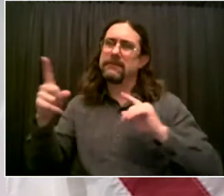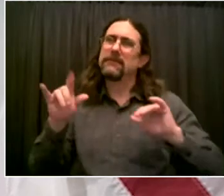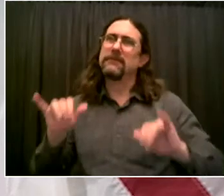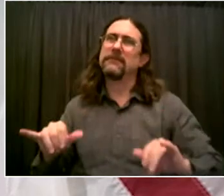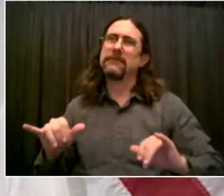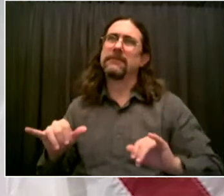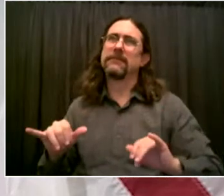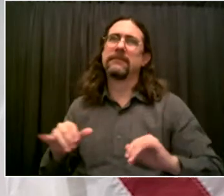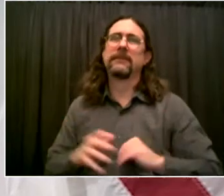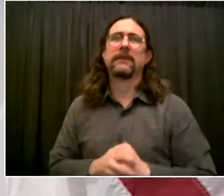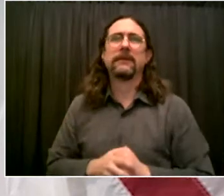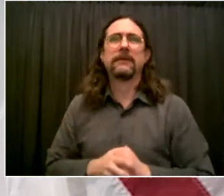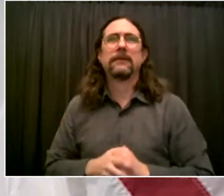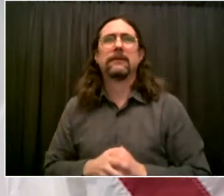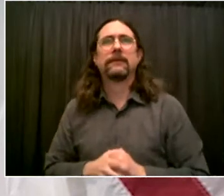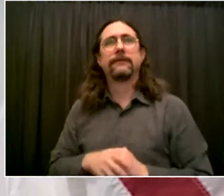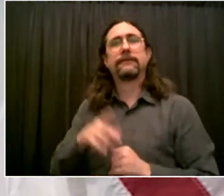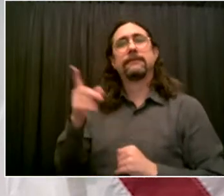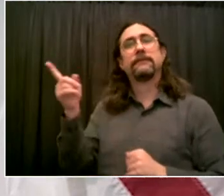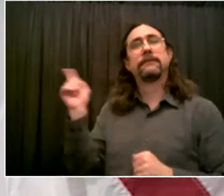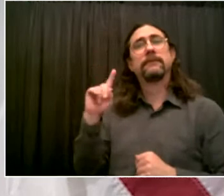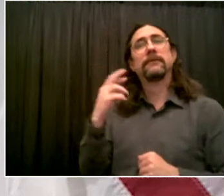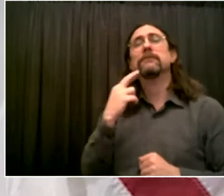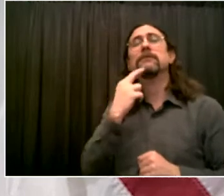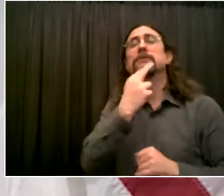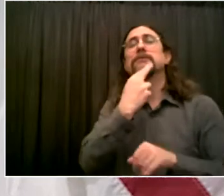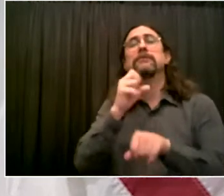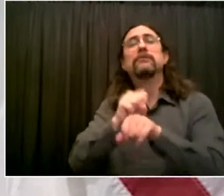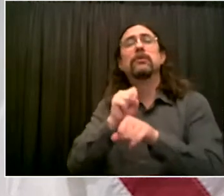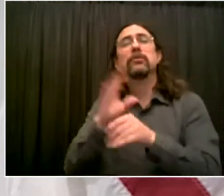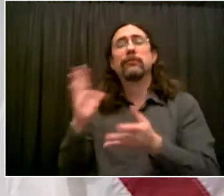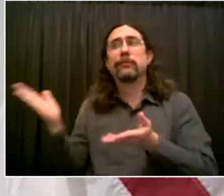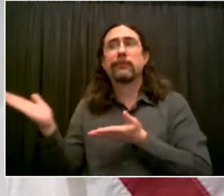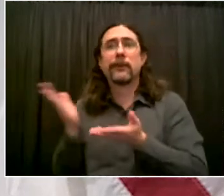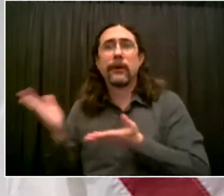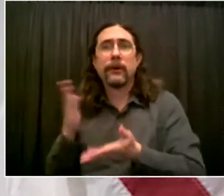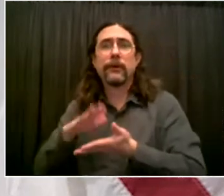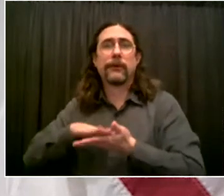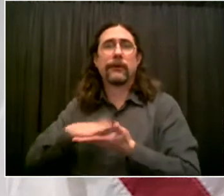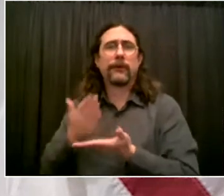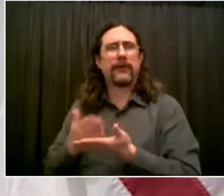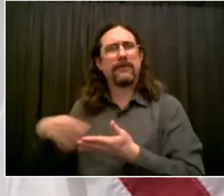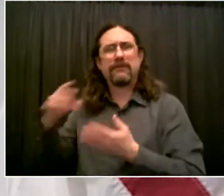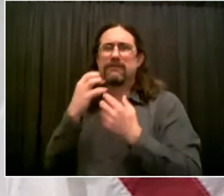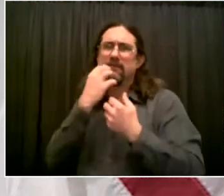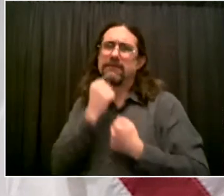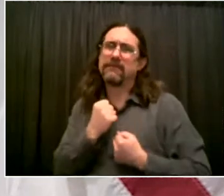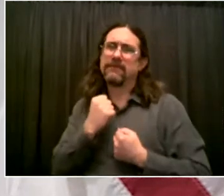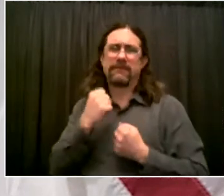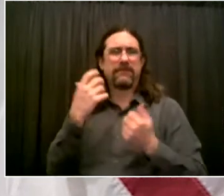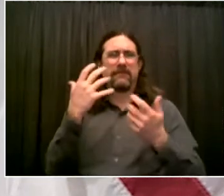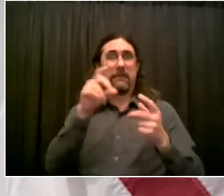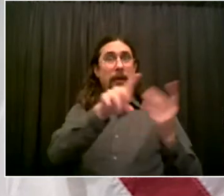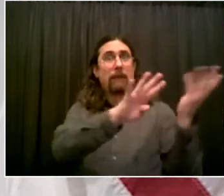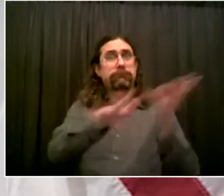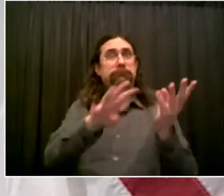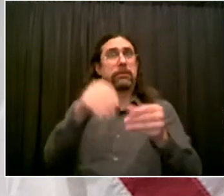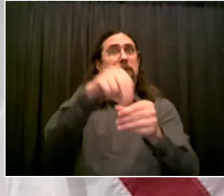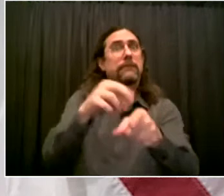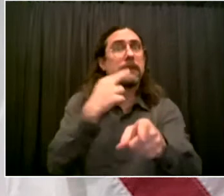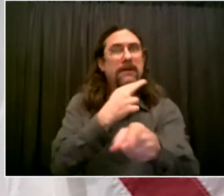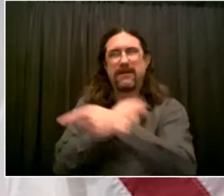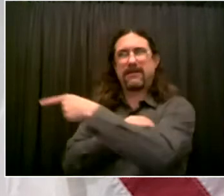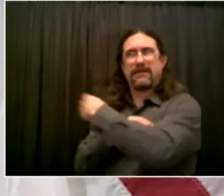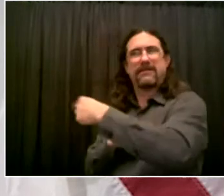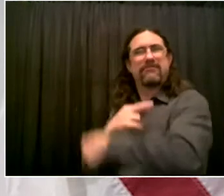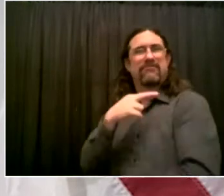So, I want to focus on what we can do. And what we can do is implement this